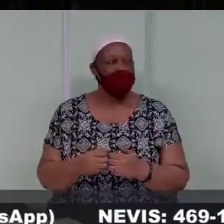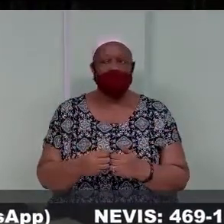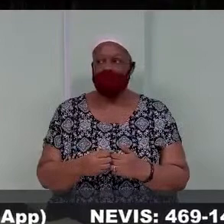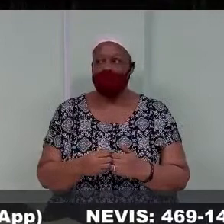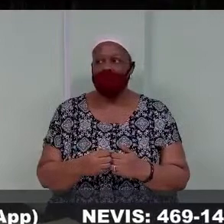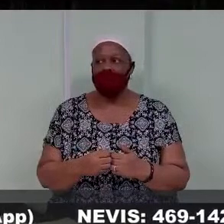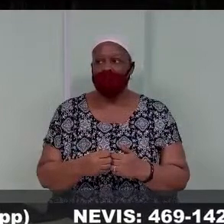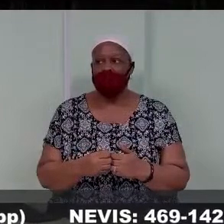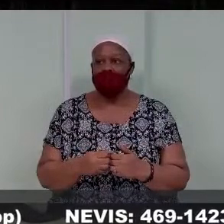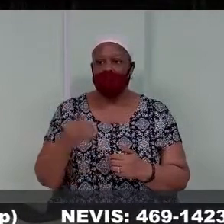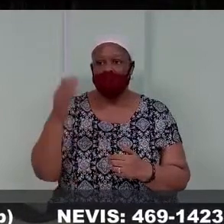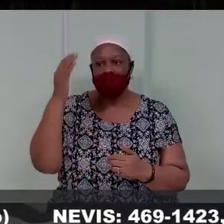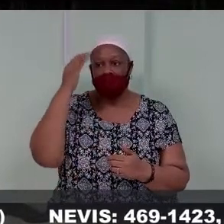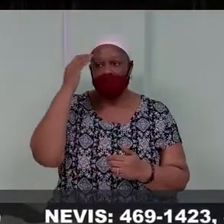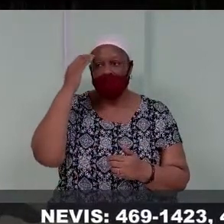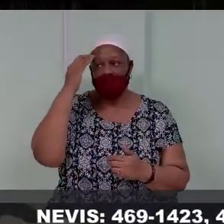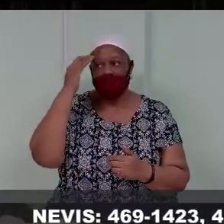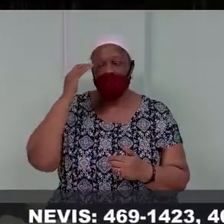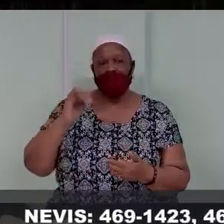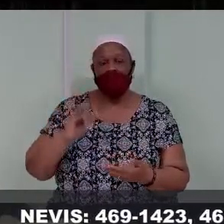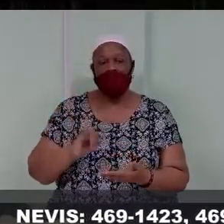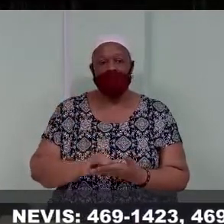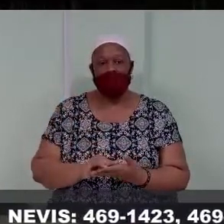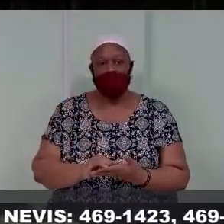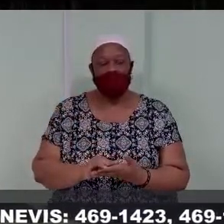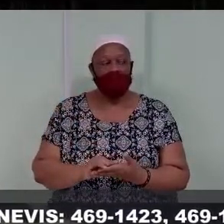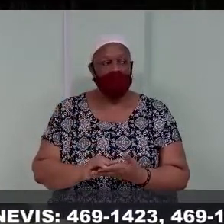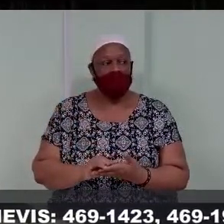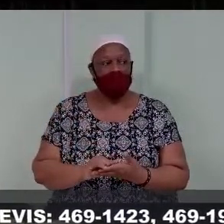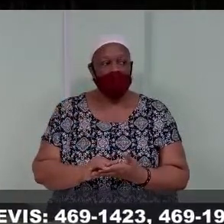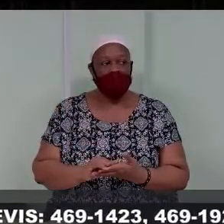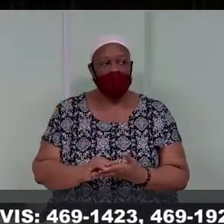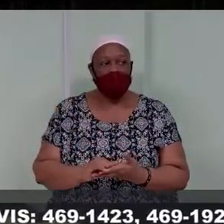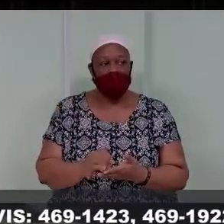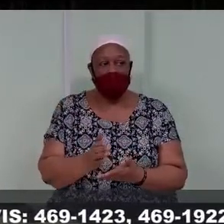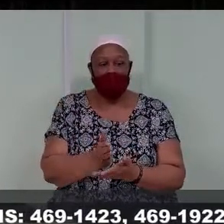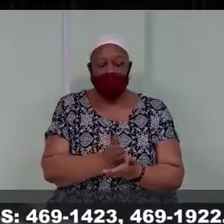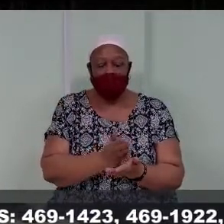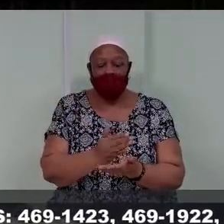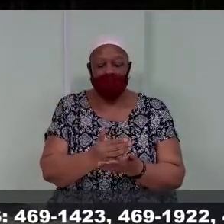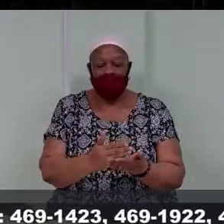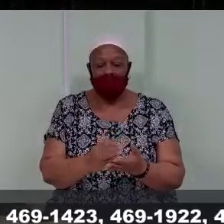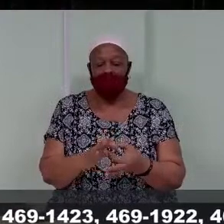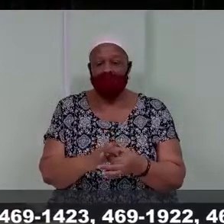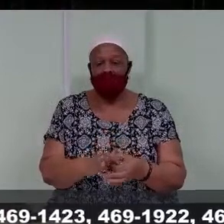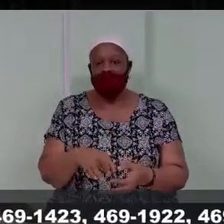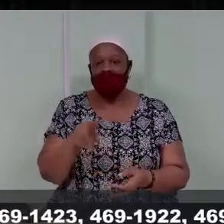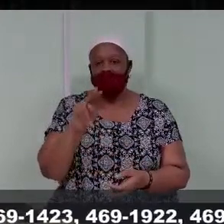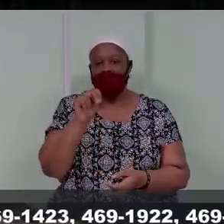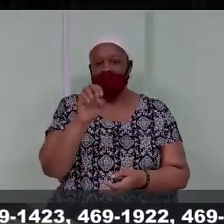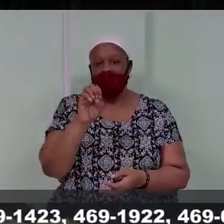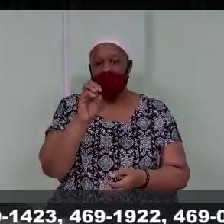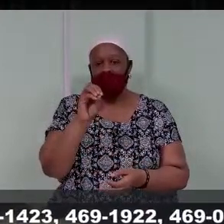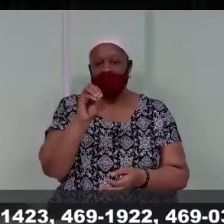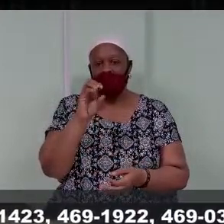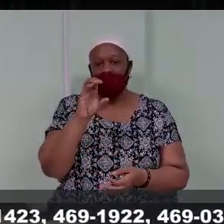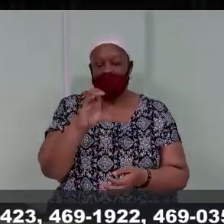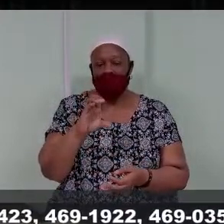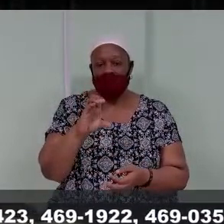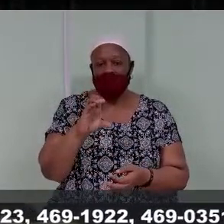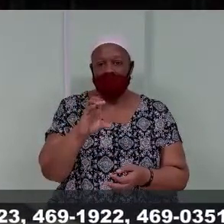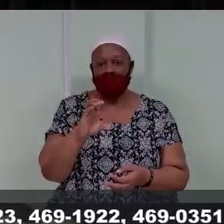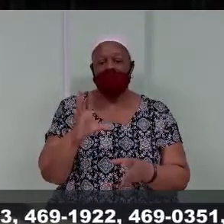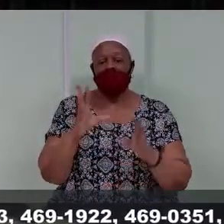had, as part of our NEOC COVID-19